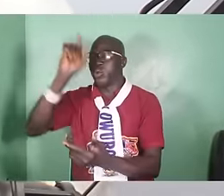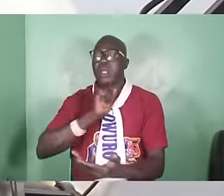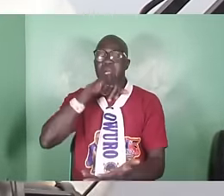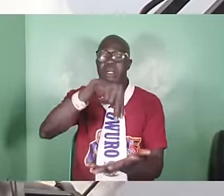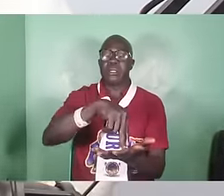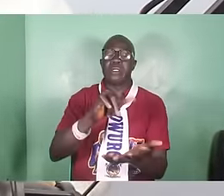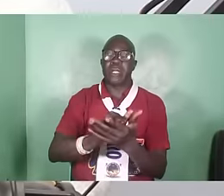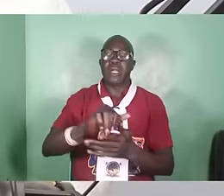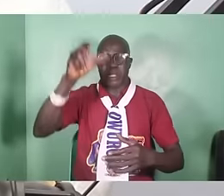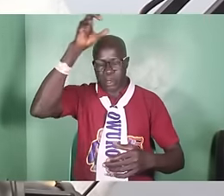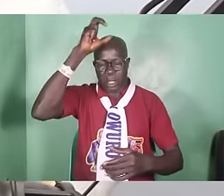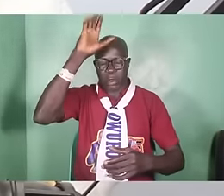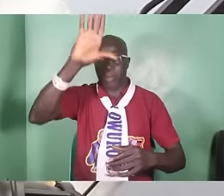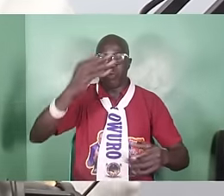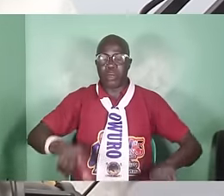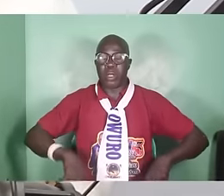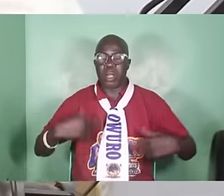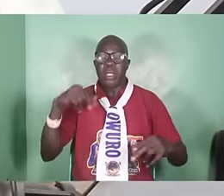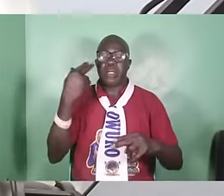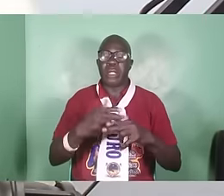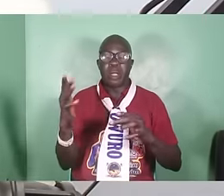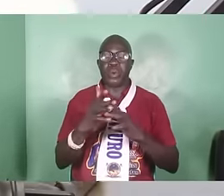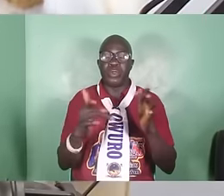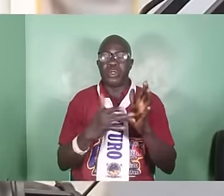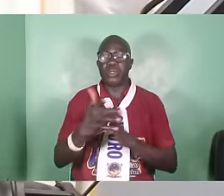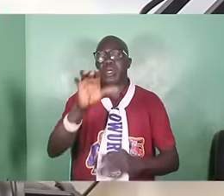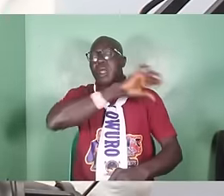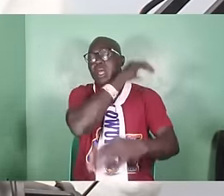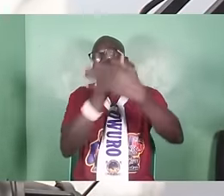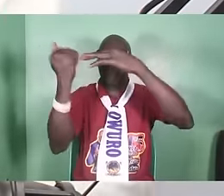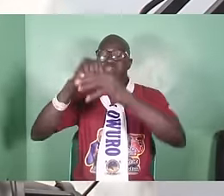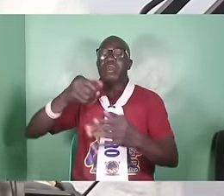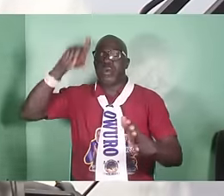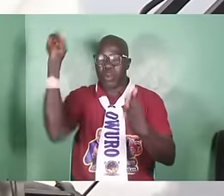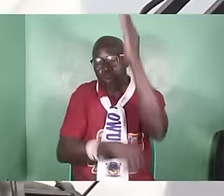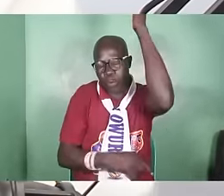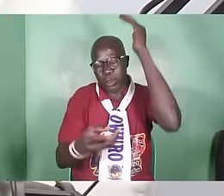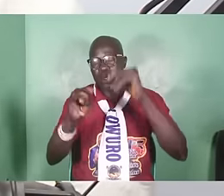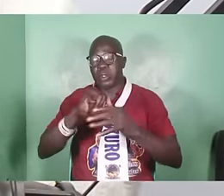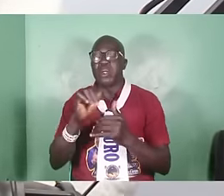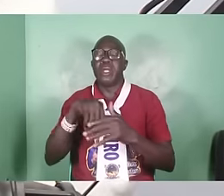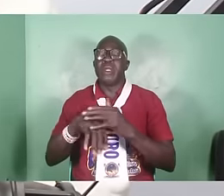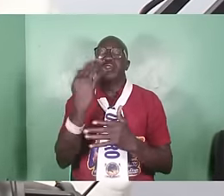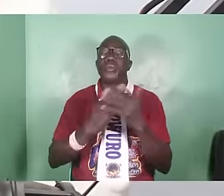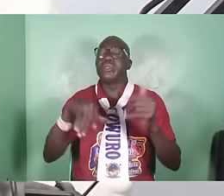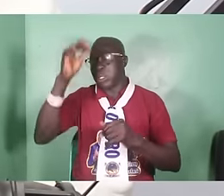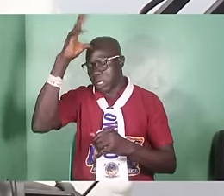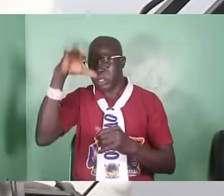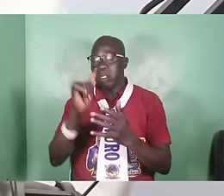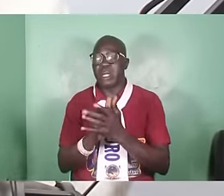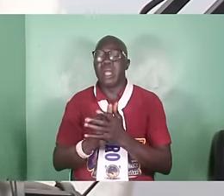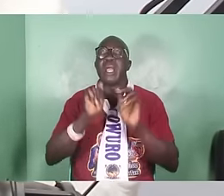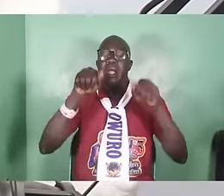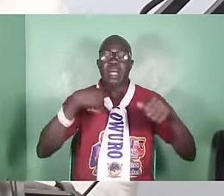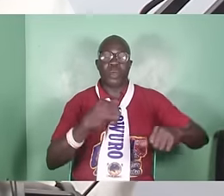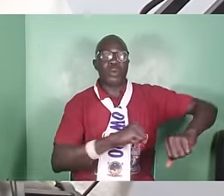di. Omiran aye re. Lorukọ Jesu. Oh ma ba wi. Heaven will chastise them. Daddy. Somebody said that. Sa